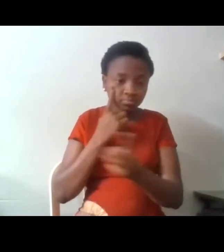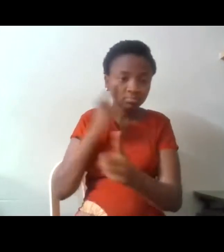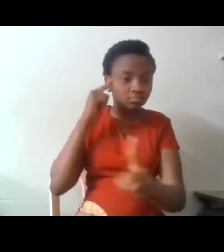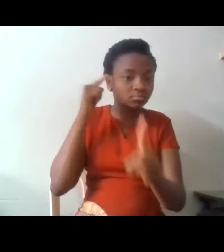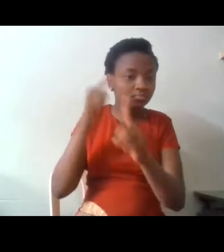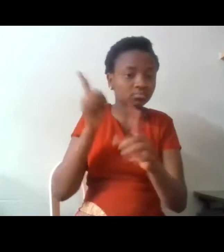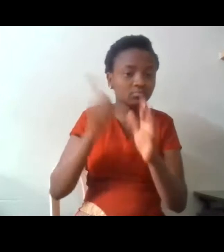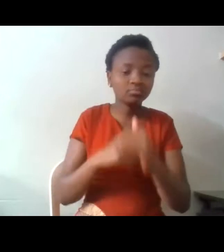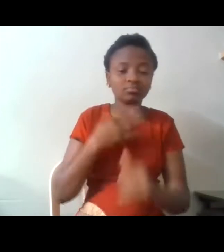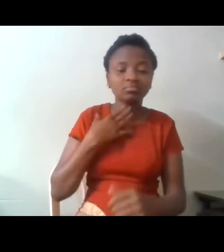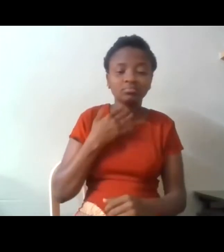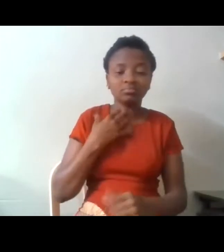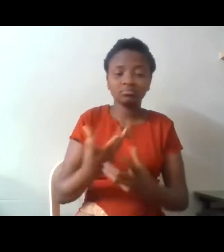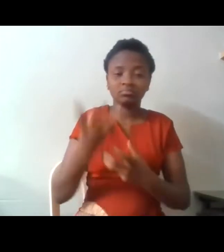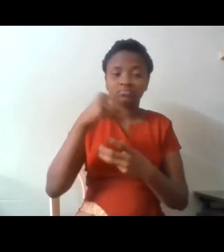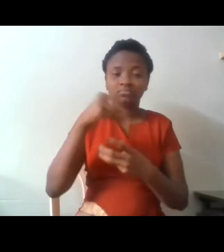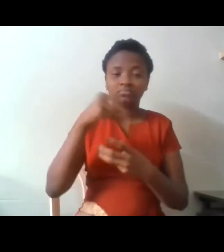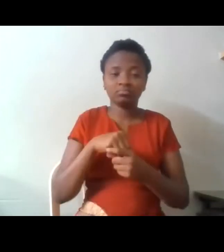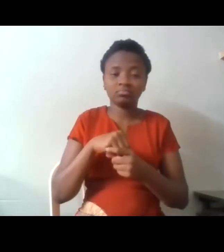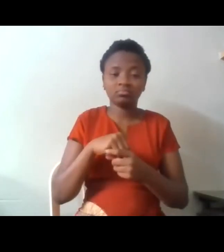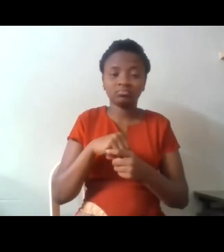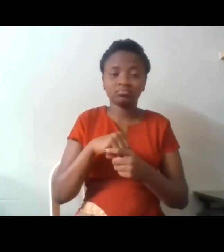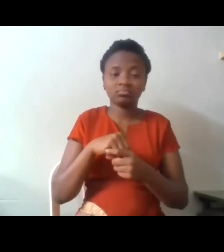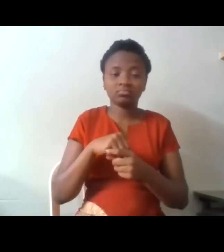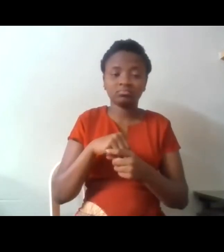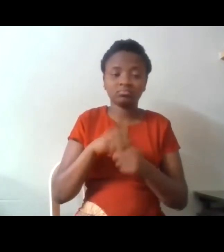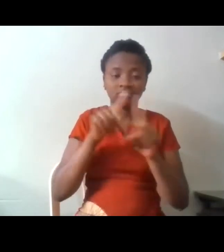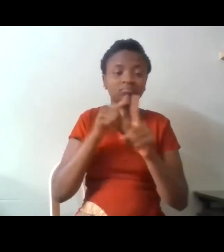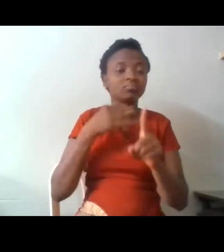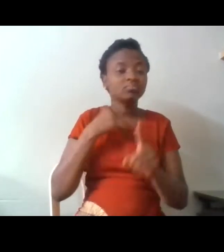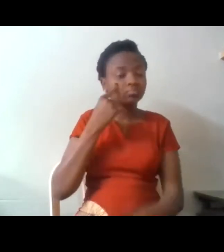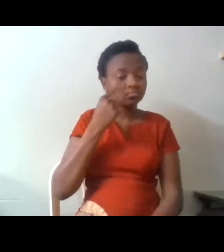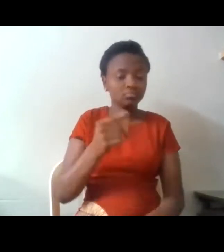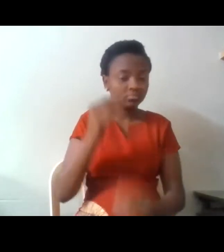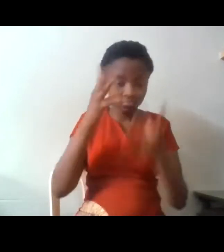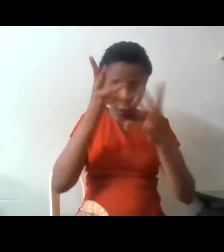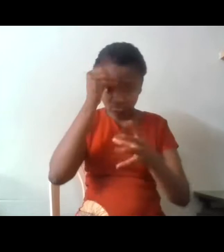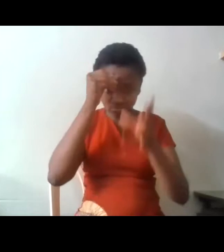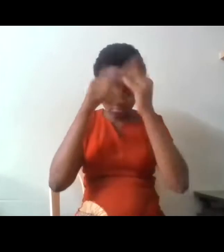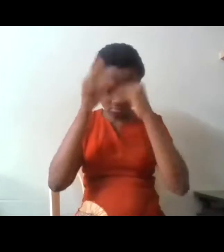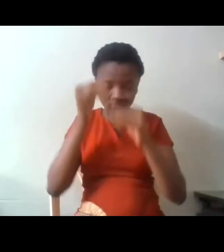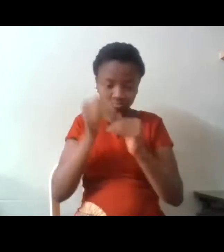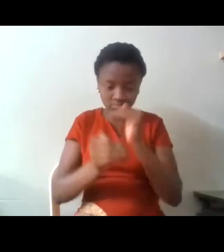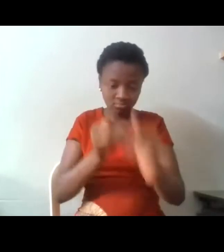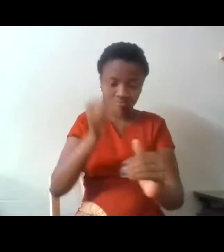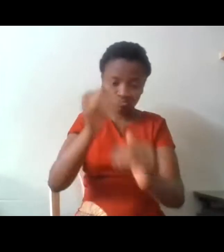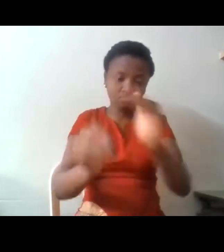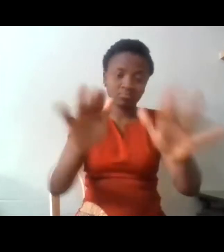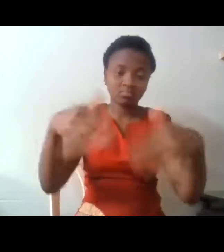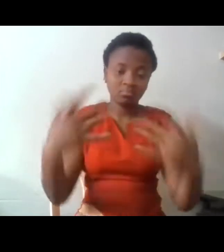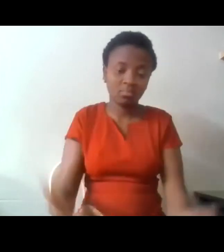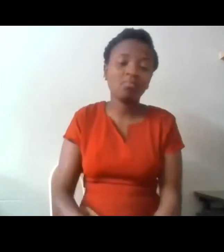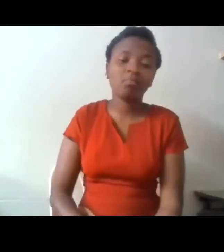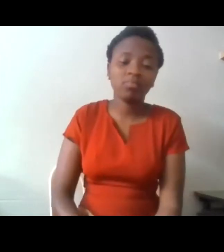learning and make further adjustments in the program approach as needed. So that active engagement has